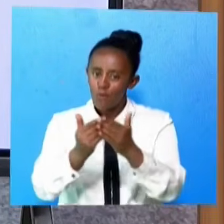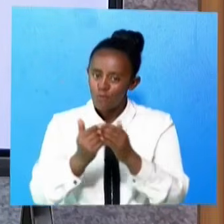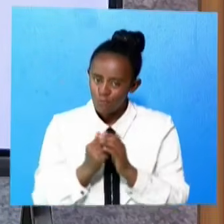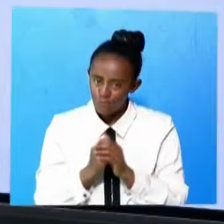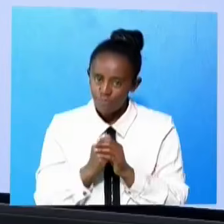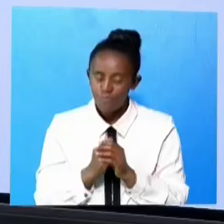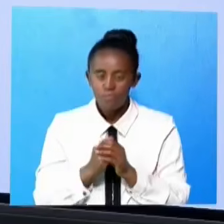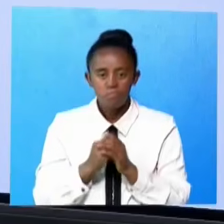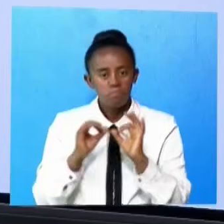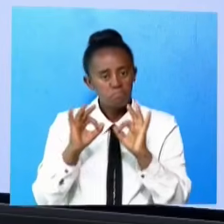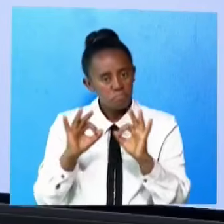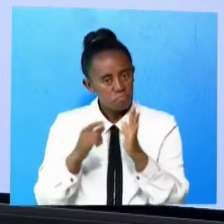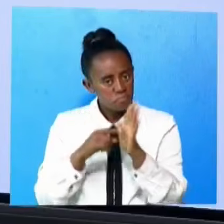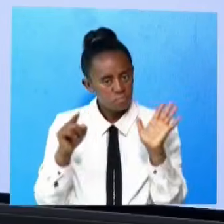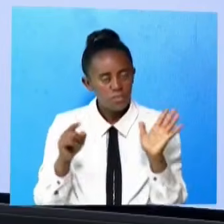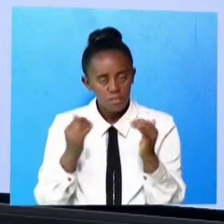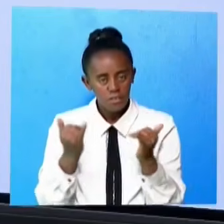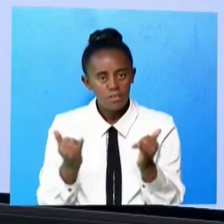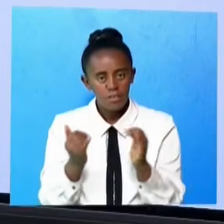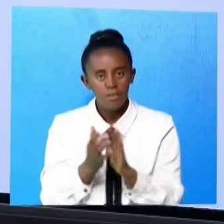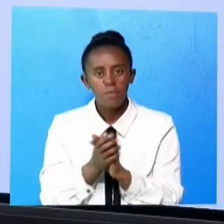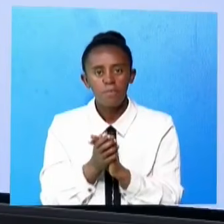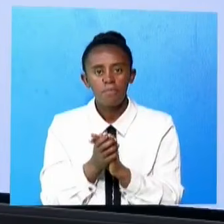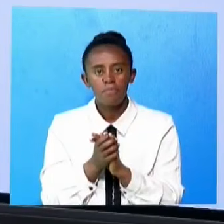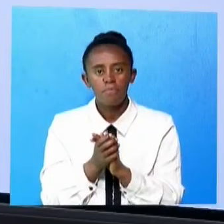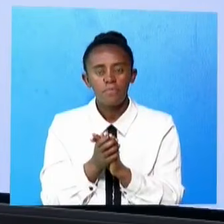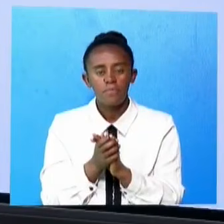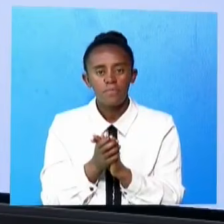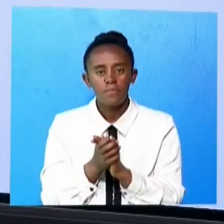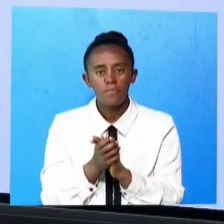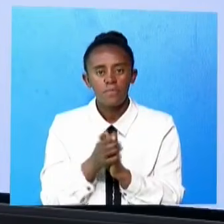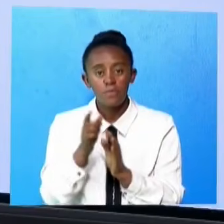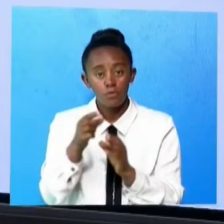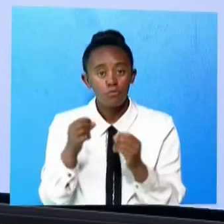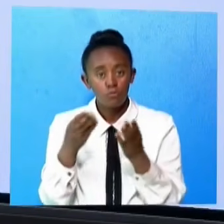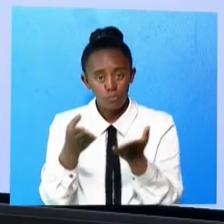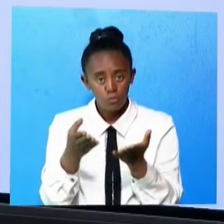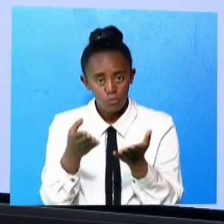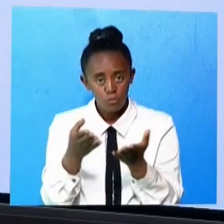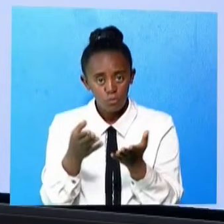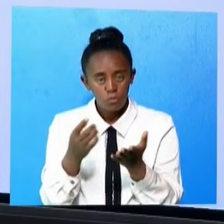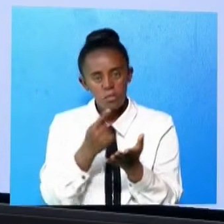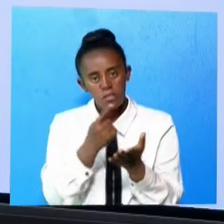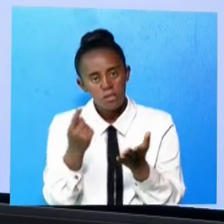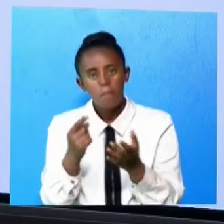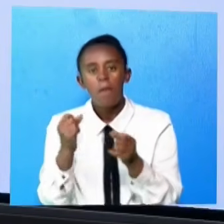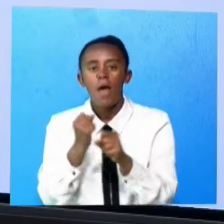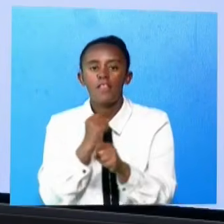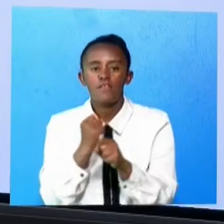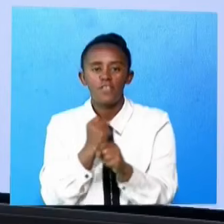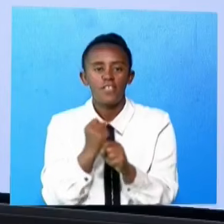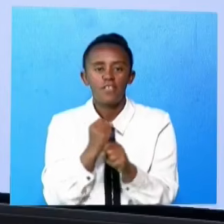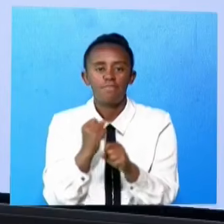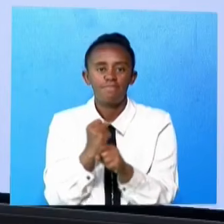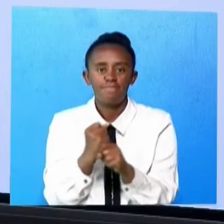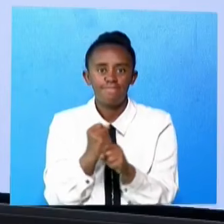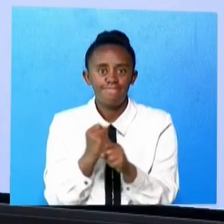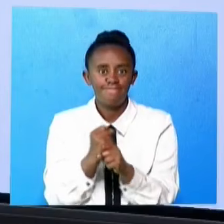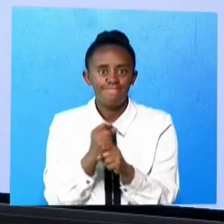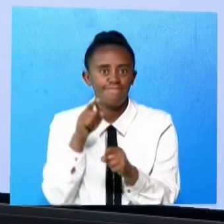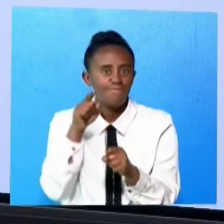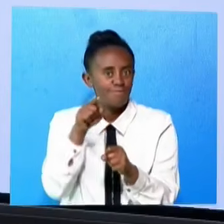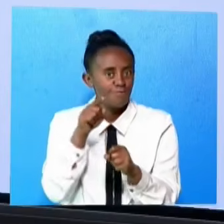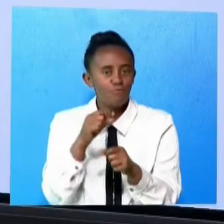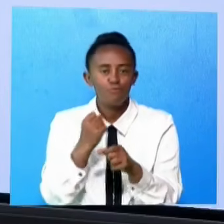it's everything that's clear now. Next to this, I would like to give you some activities that you are going